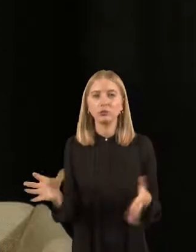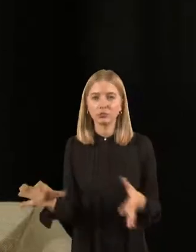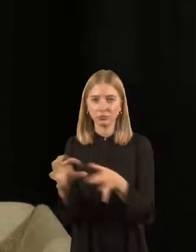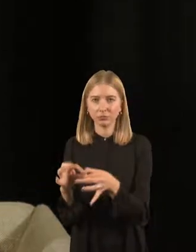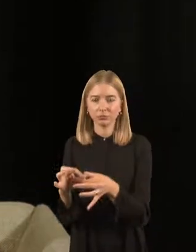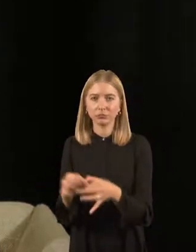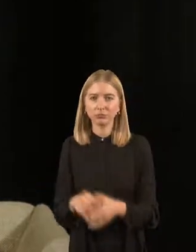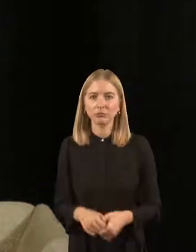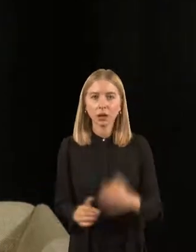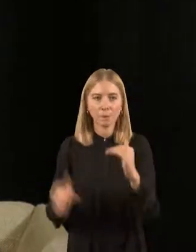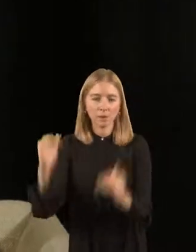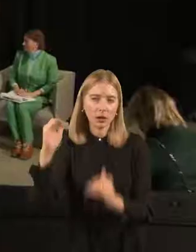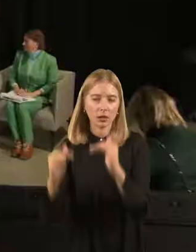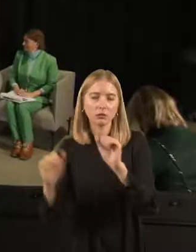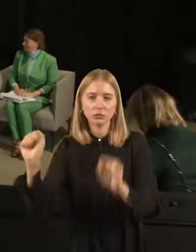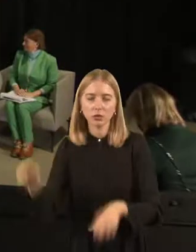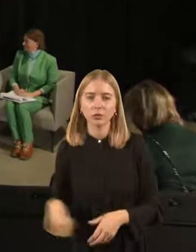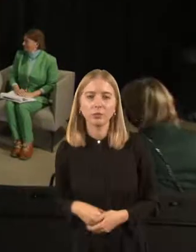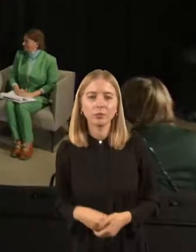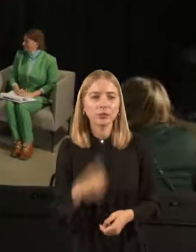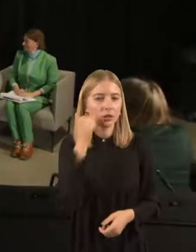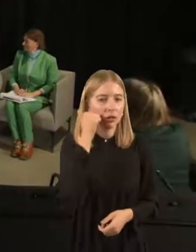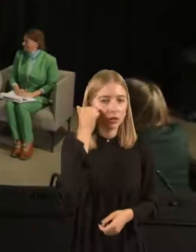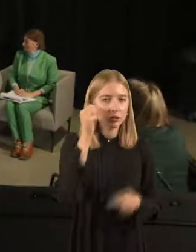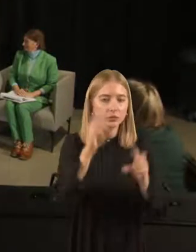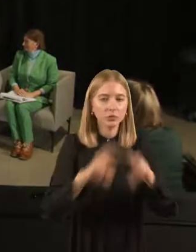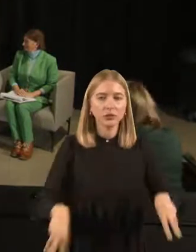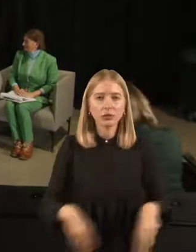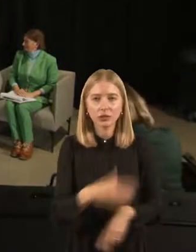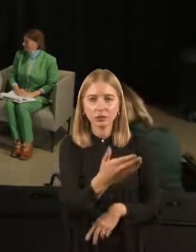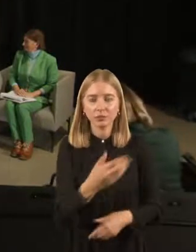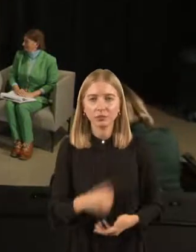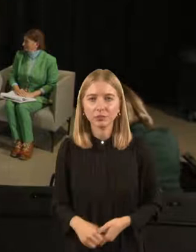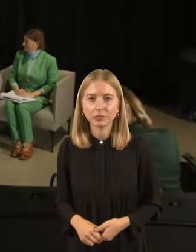I think that they should be responsible for finding the balance